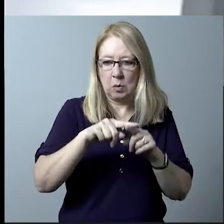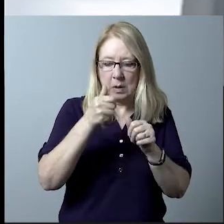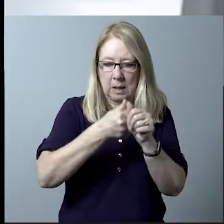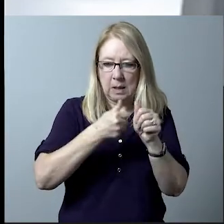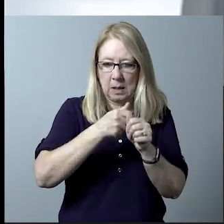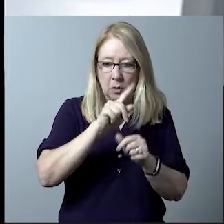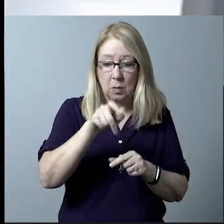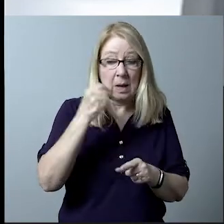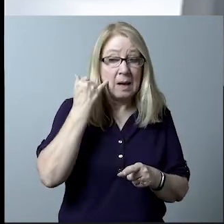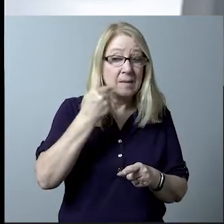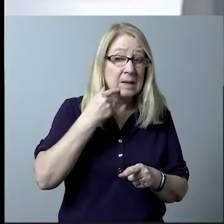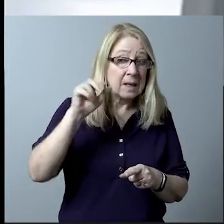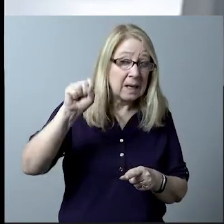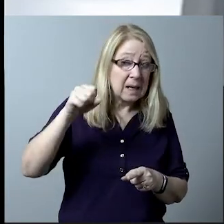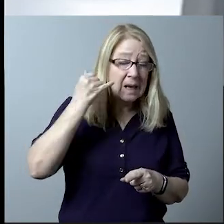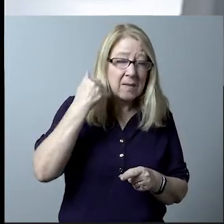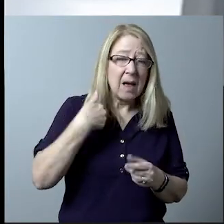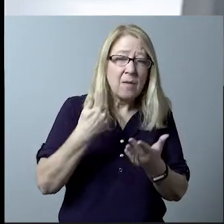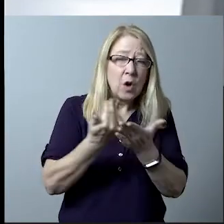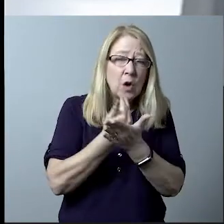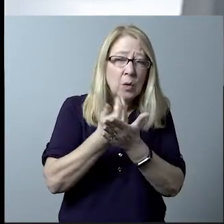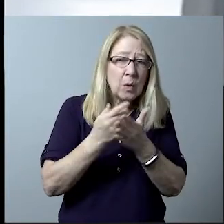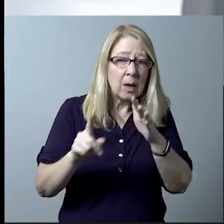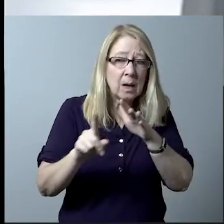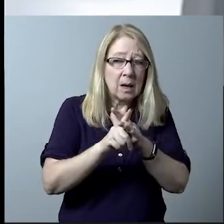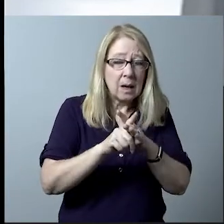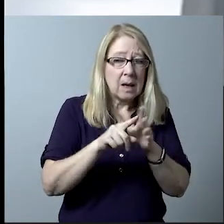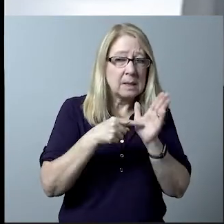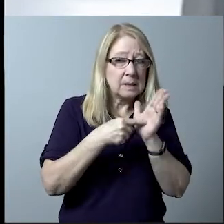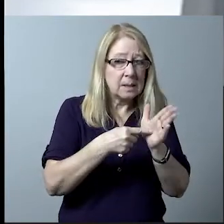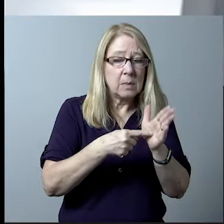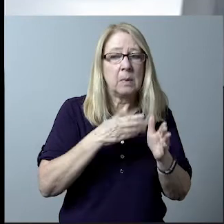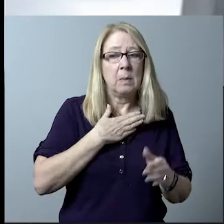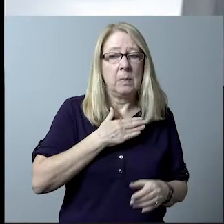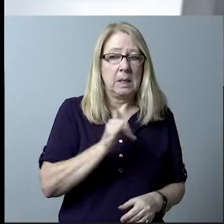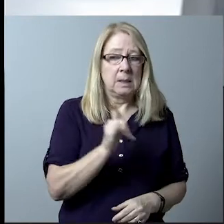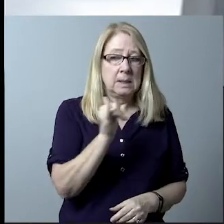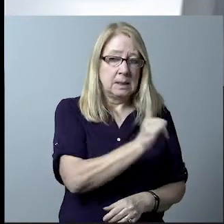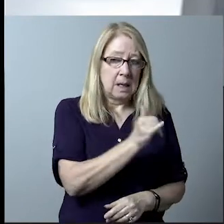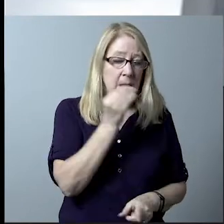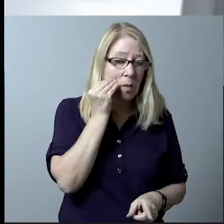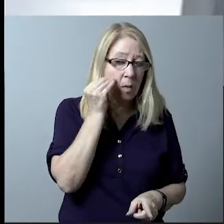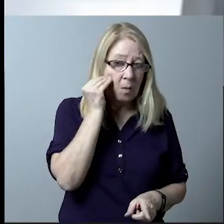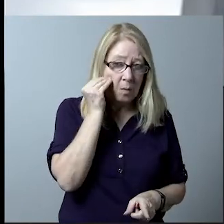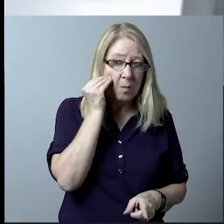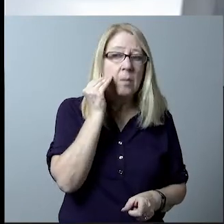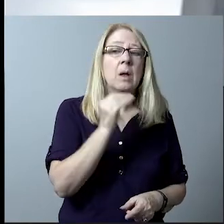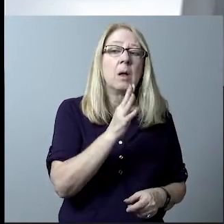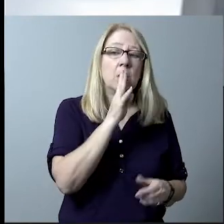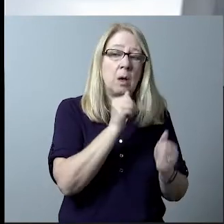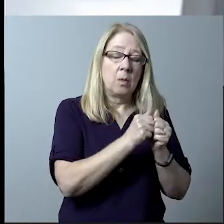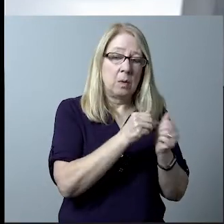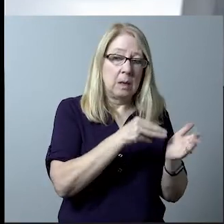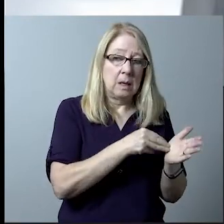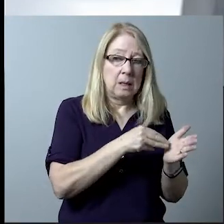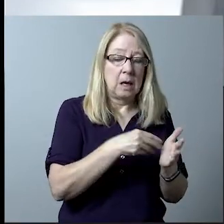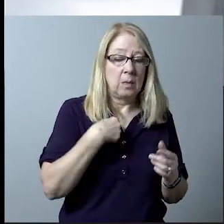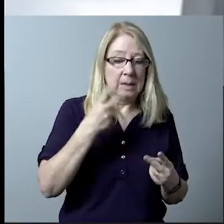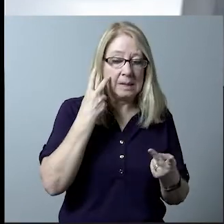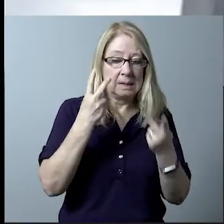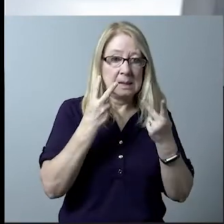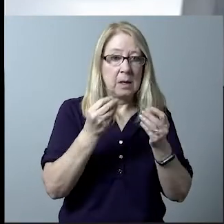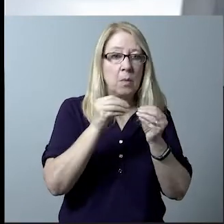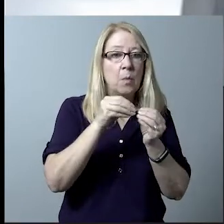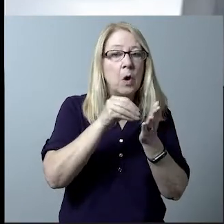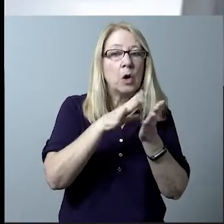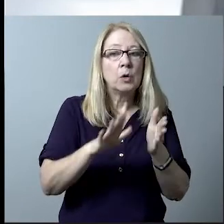questions. But if you do answer yes, if you have any new onset symptoms, you really and truly need to stay home and seek medical